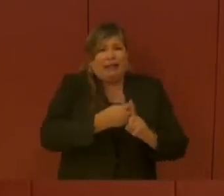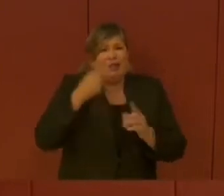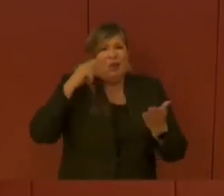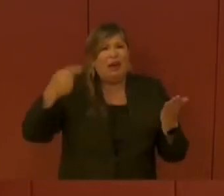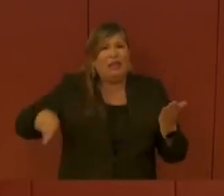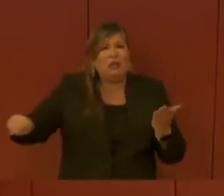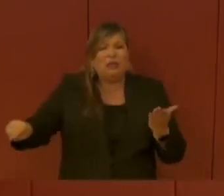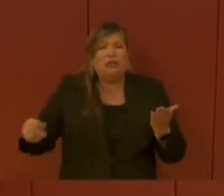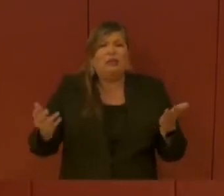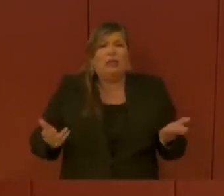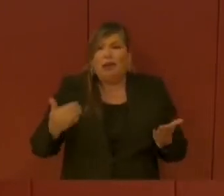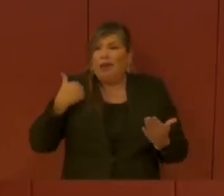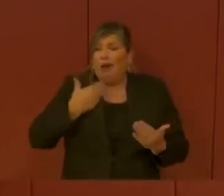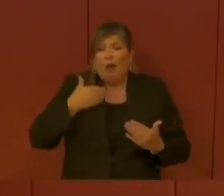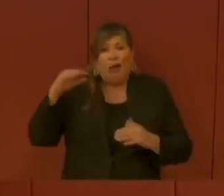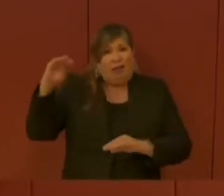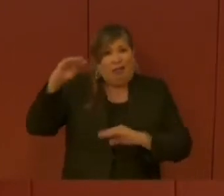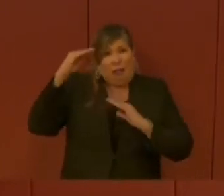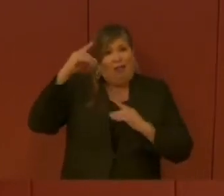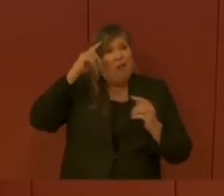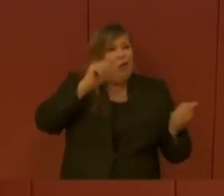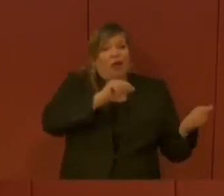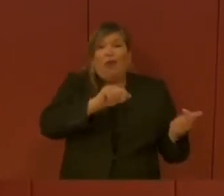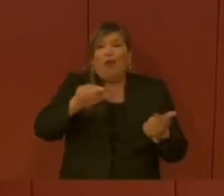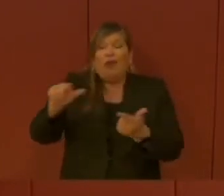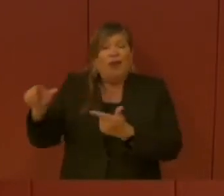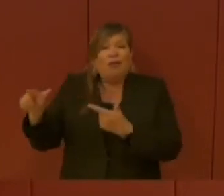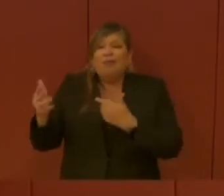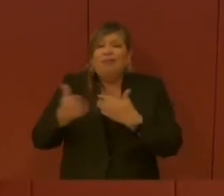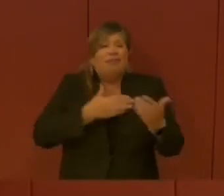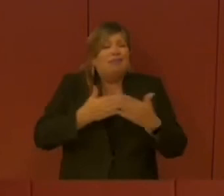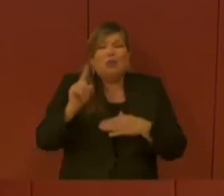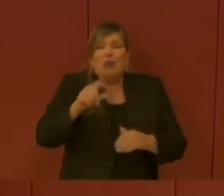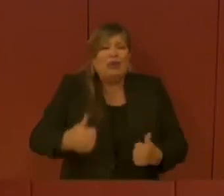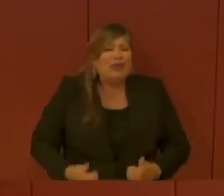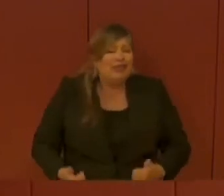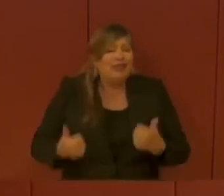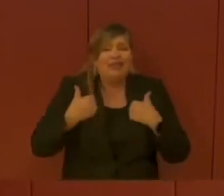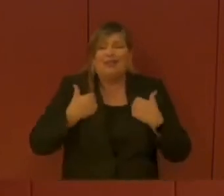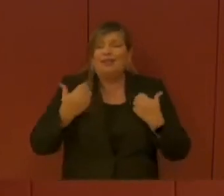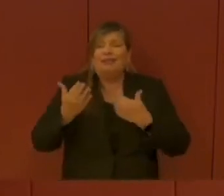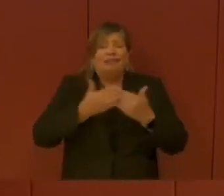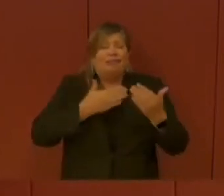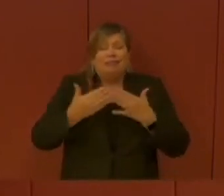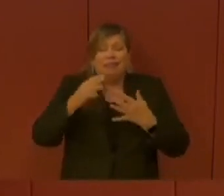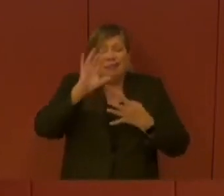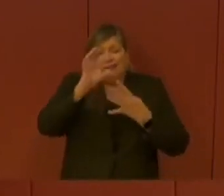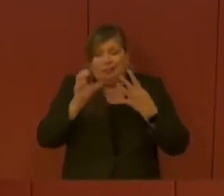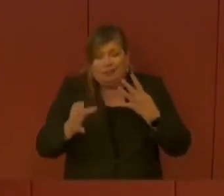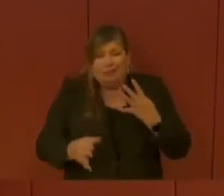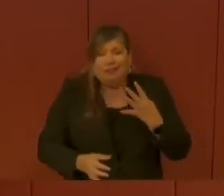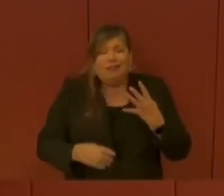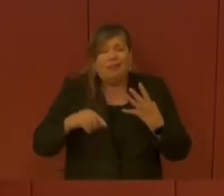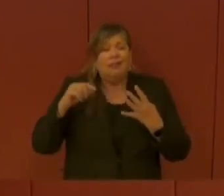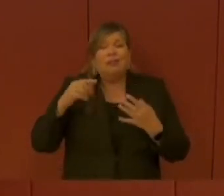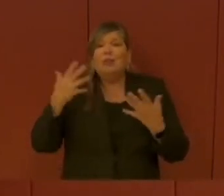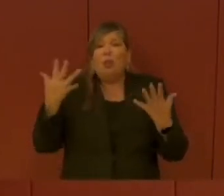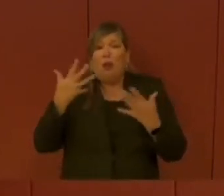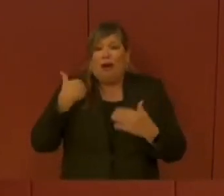state, broadly for everybody, regardless of zip code and healthy place index, is manufactured